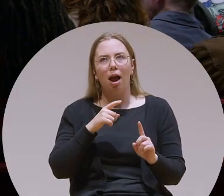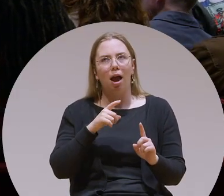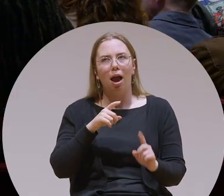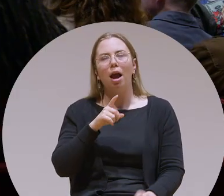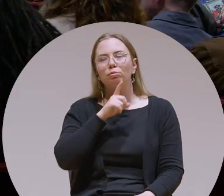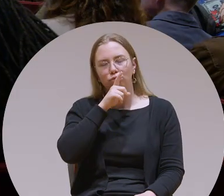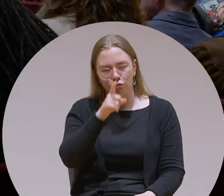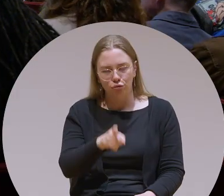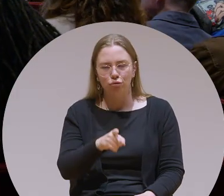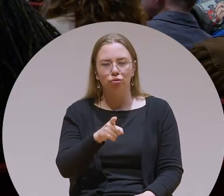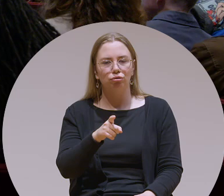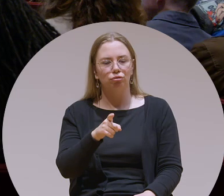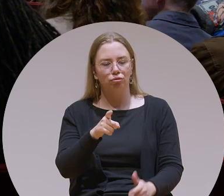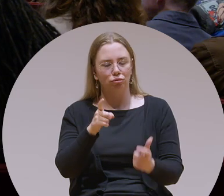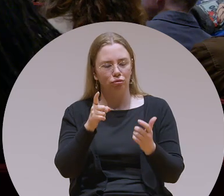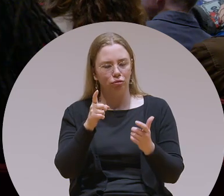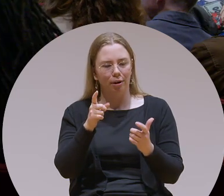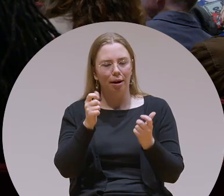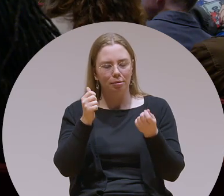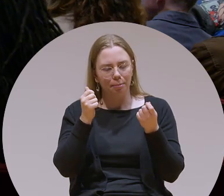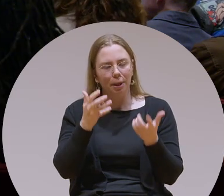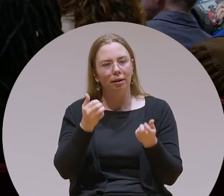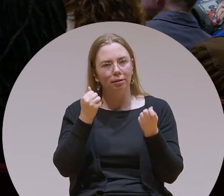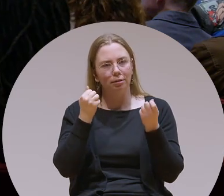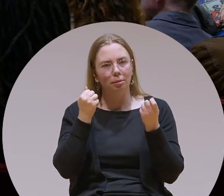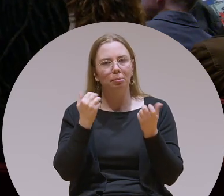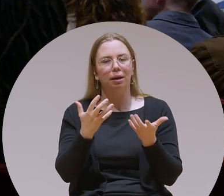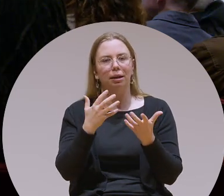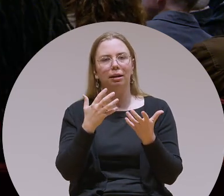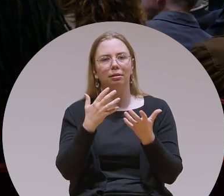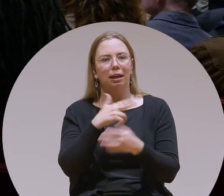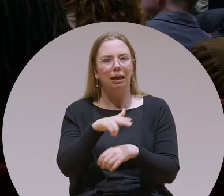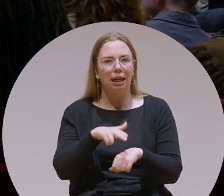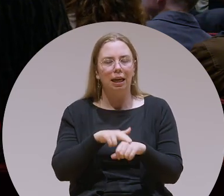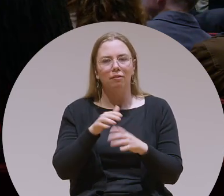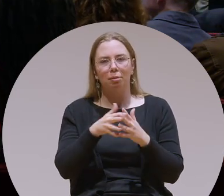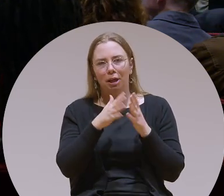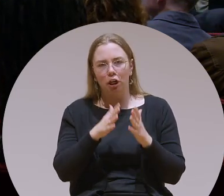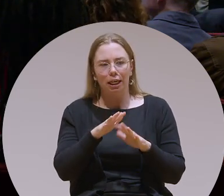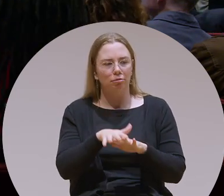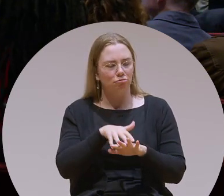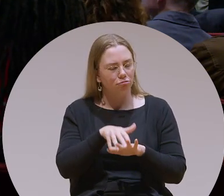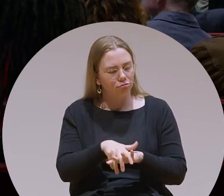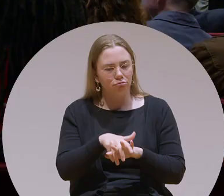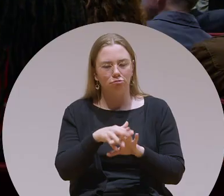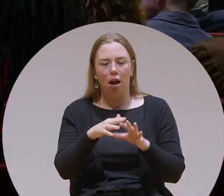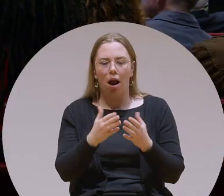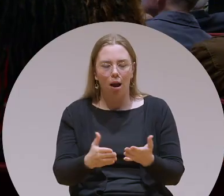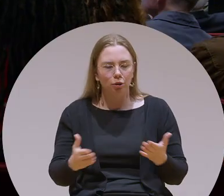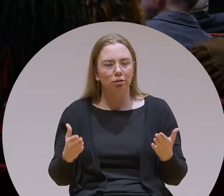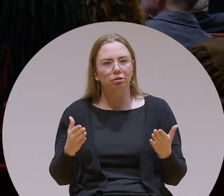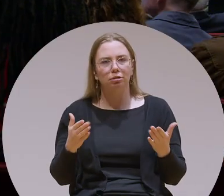collection, in addition, of Native American objects, cultural objects from North America and, in fact,